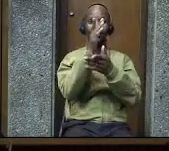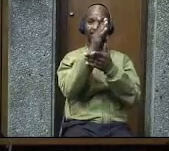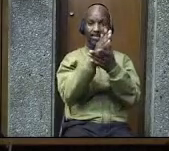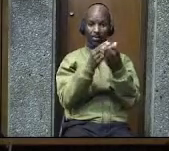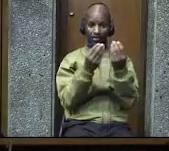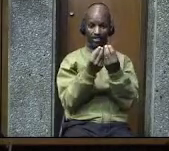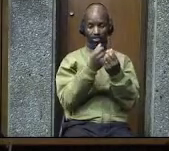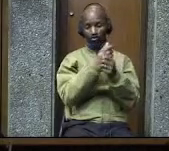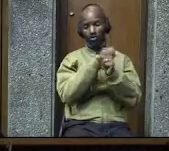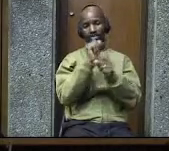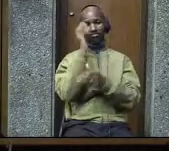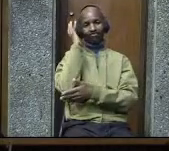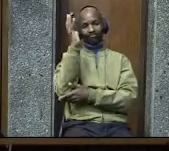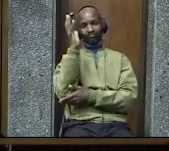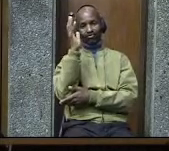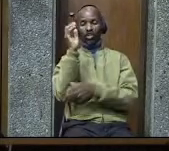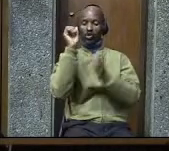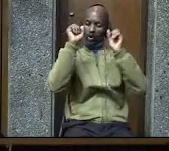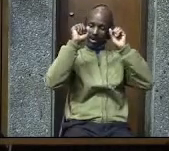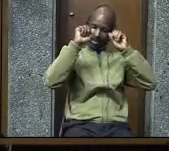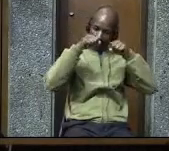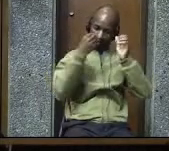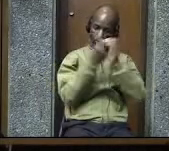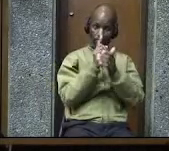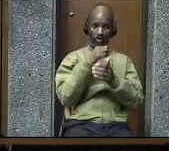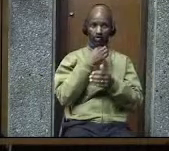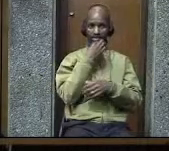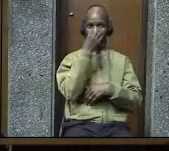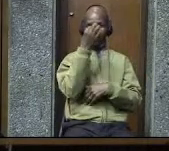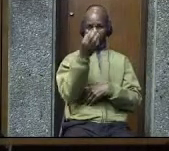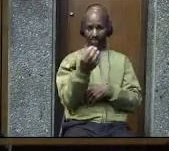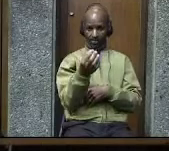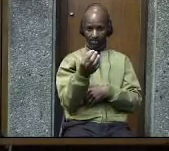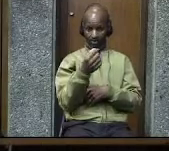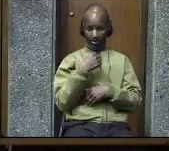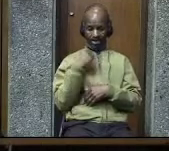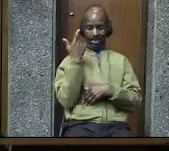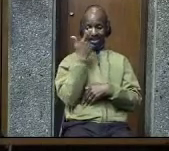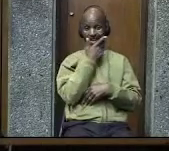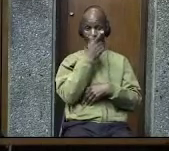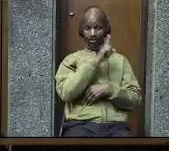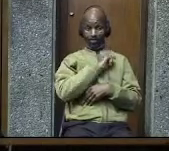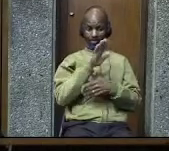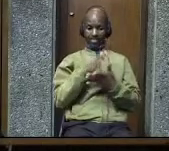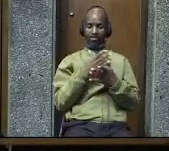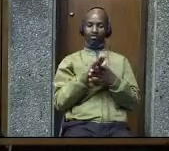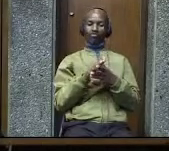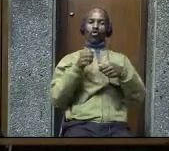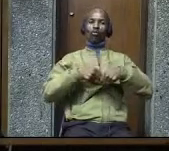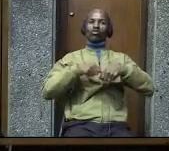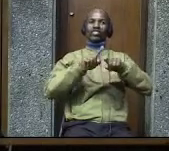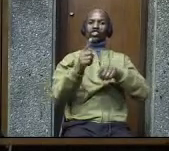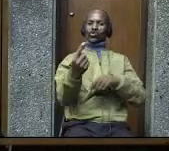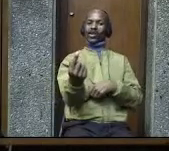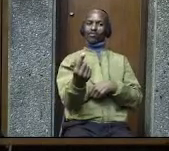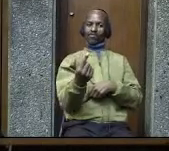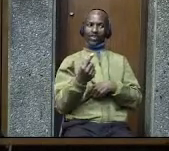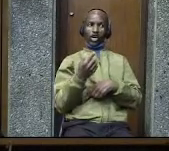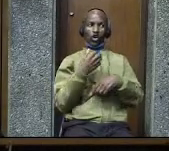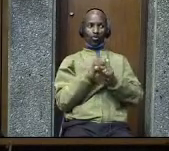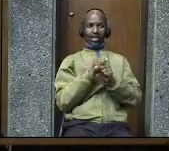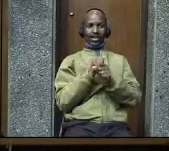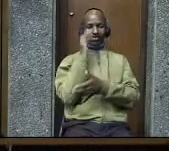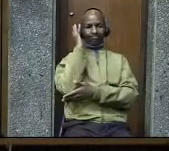make your presentation, not agreeing with what you were saying. And I was laughing because they still have an opportunity to come and make